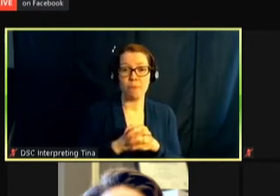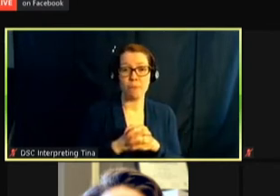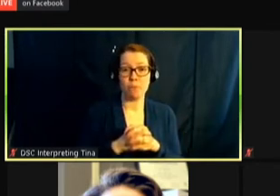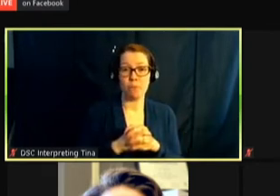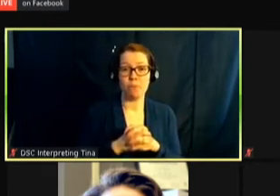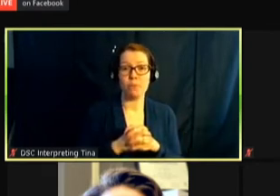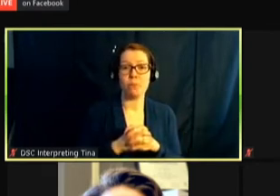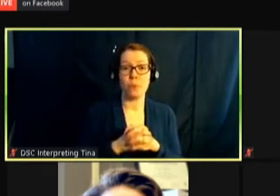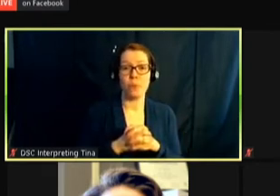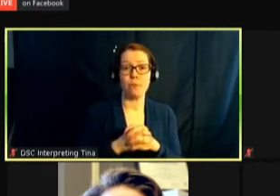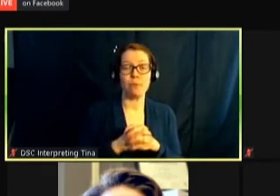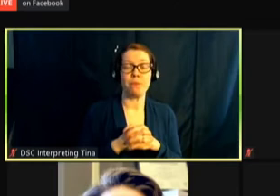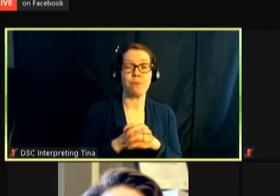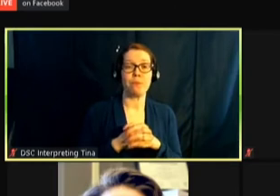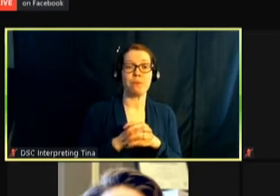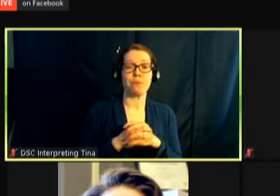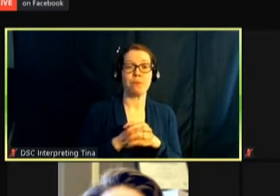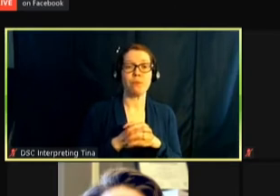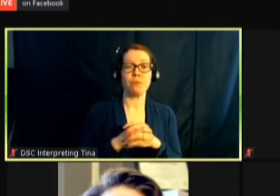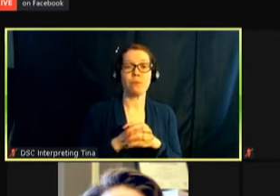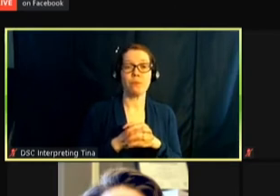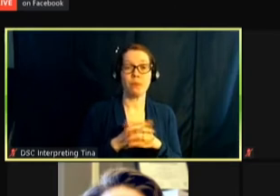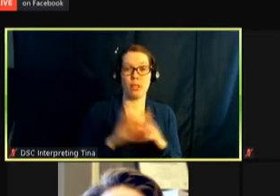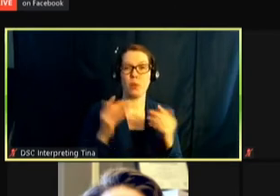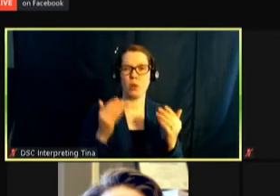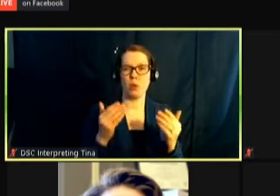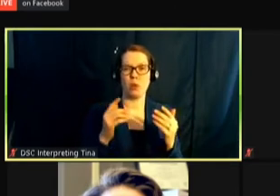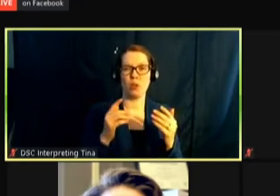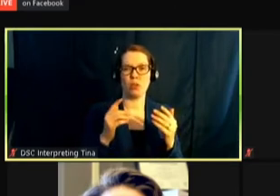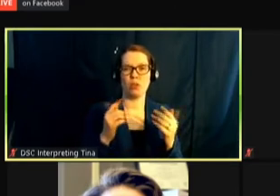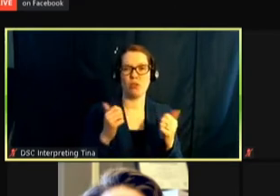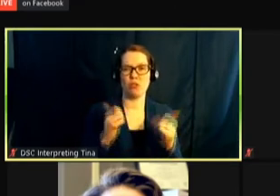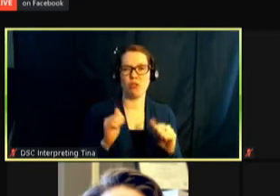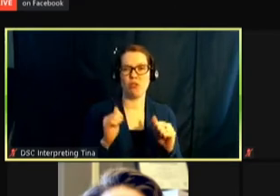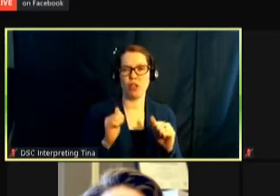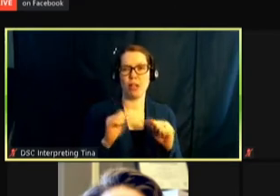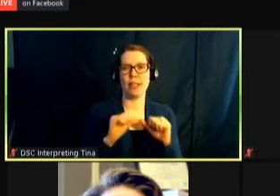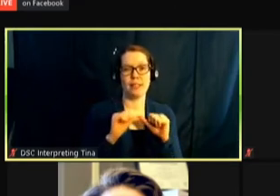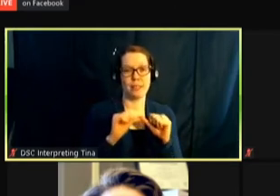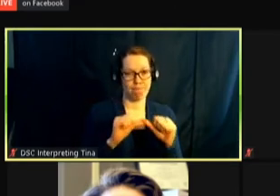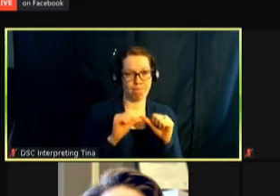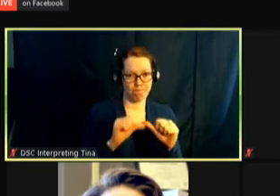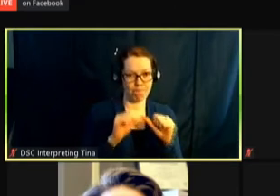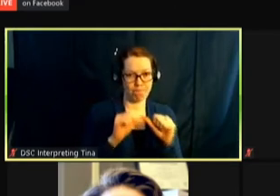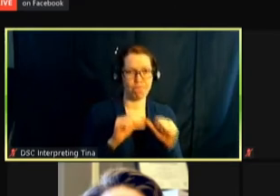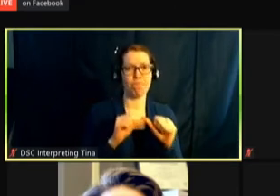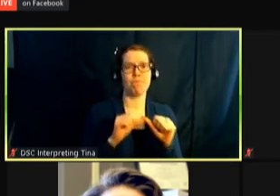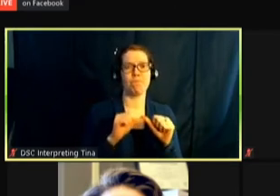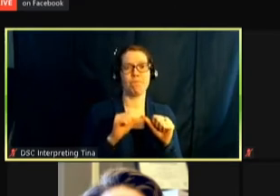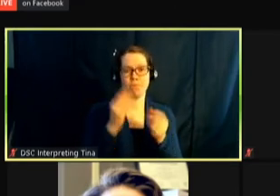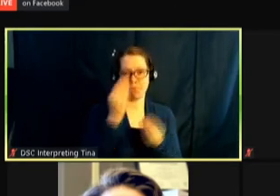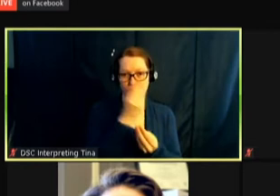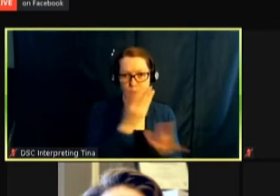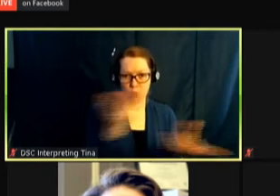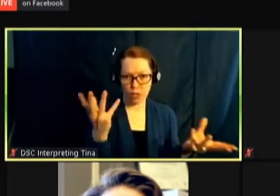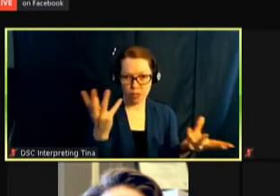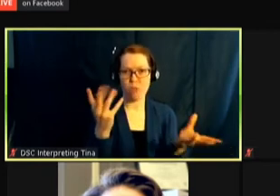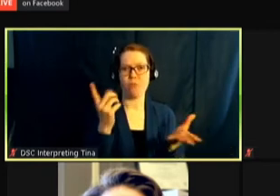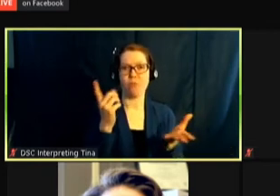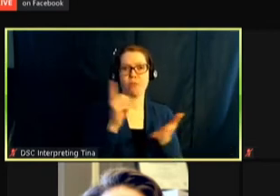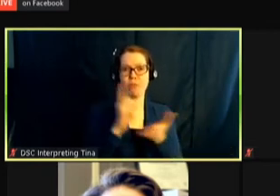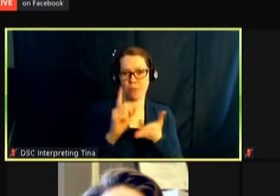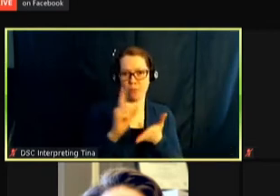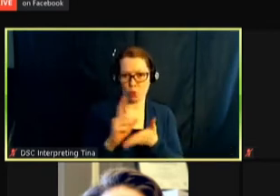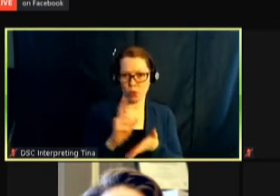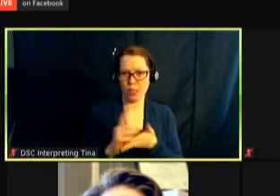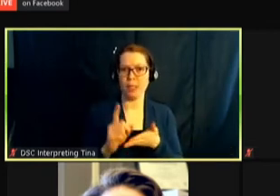Okay. I do believe we're going to try to make this a standing press conference.